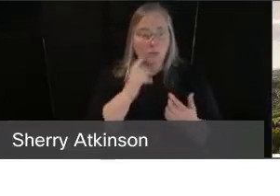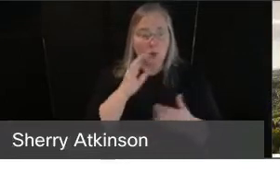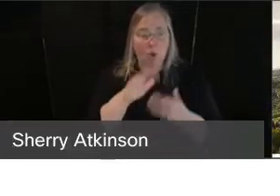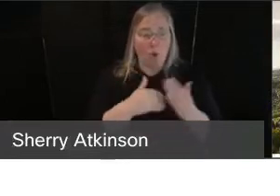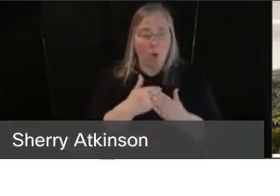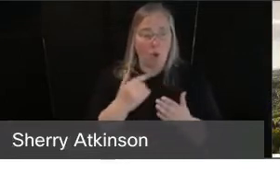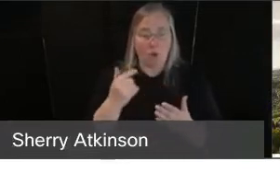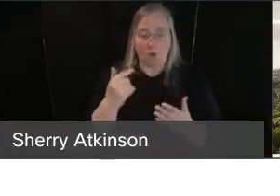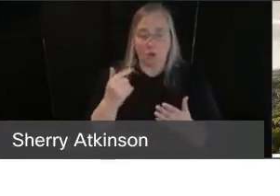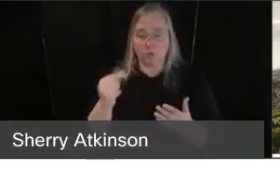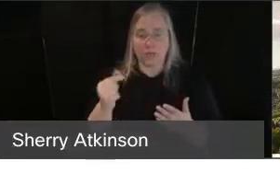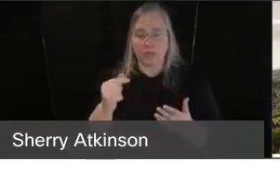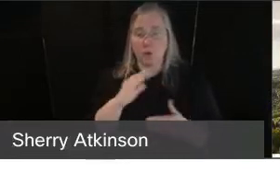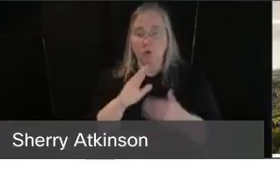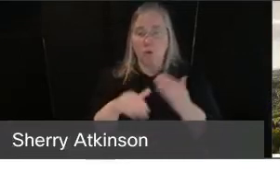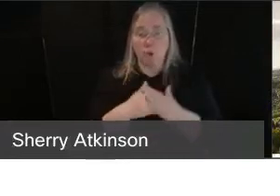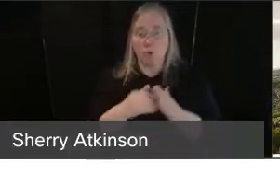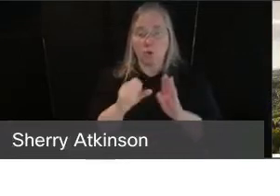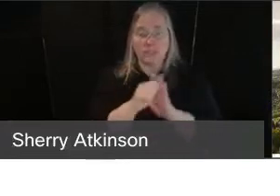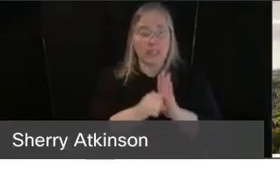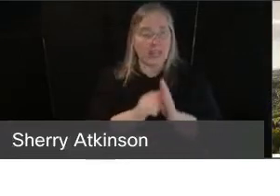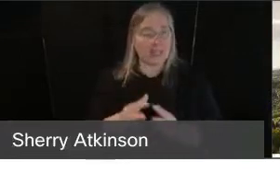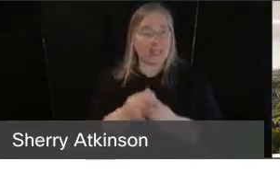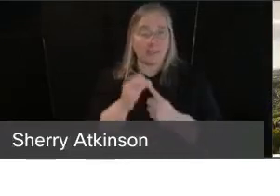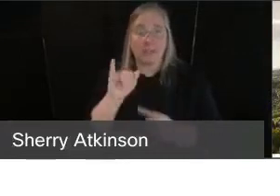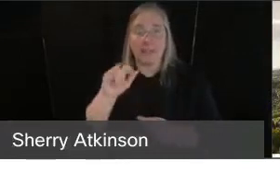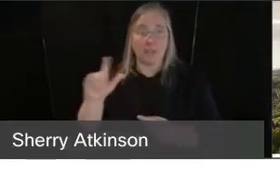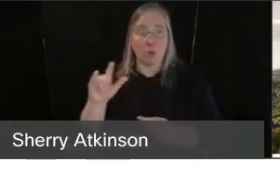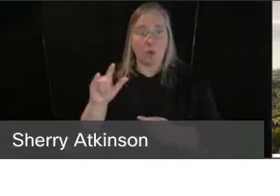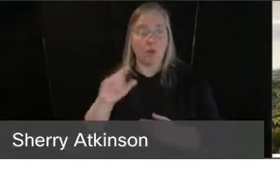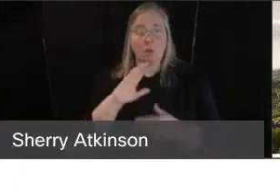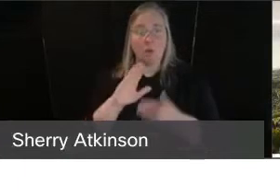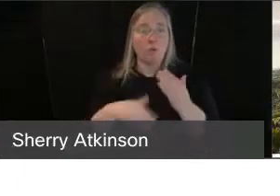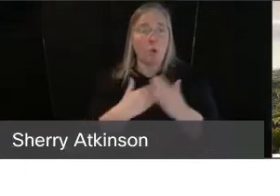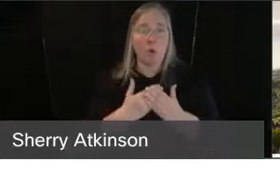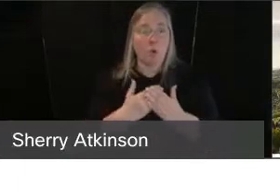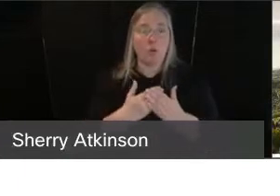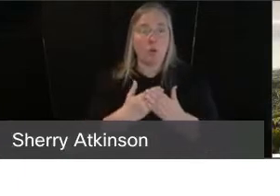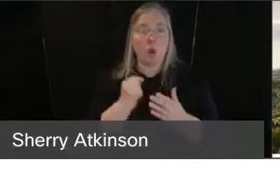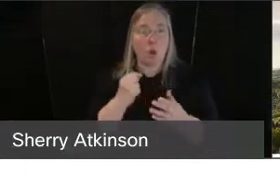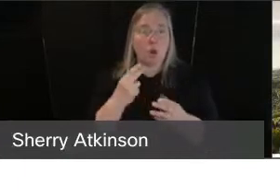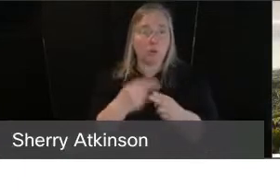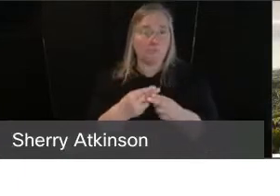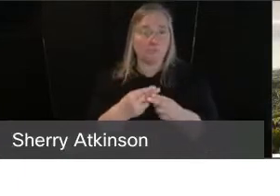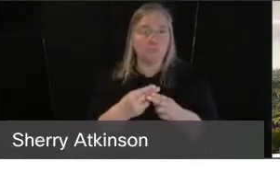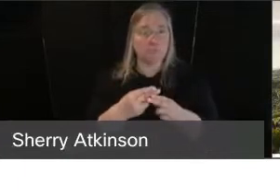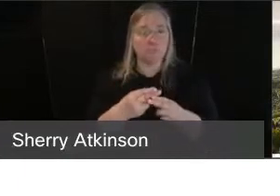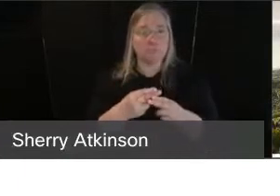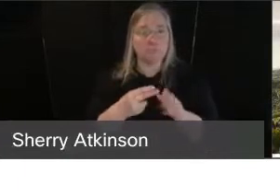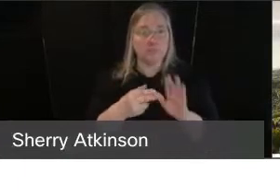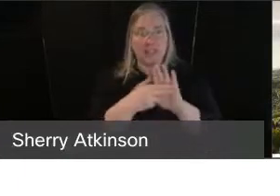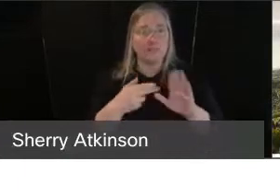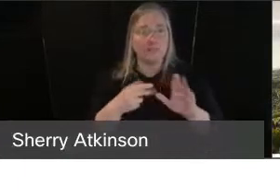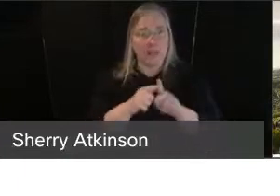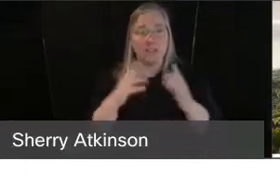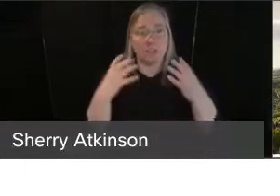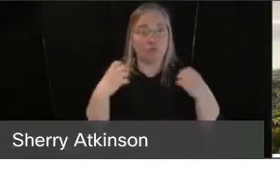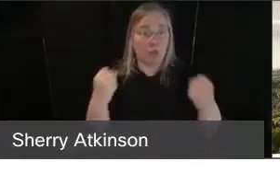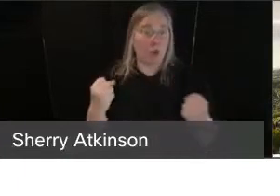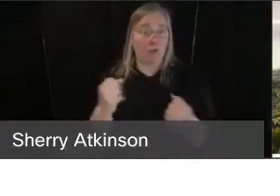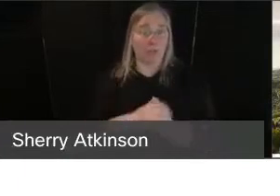except Illinois, for some strange reason, are kind of classified as in recovery. So, going